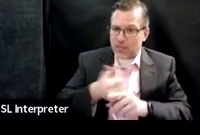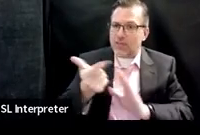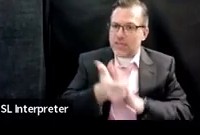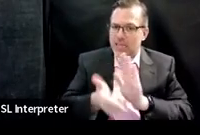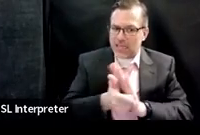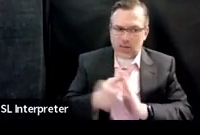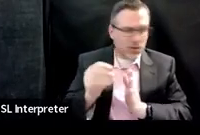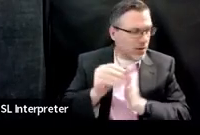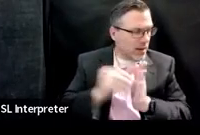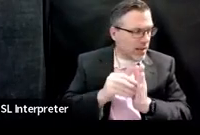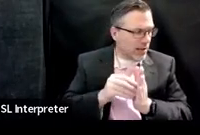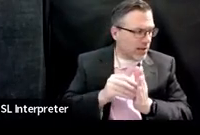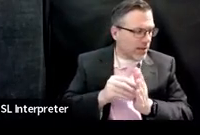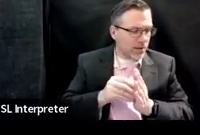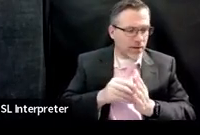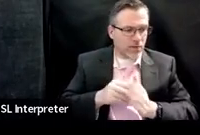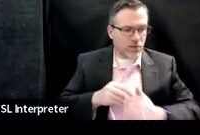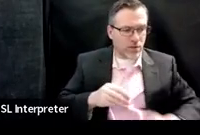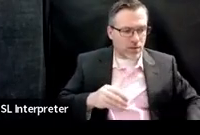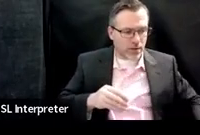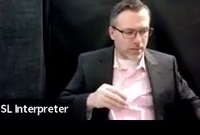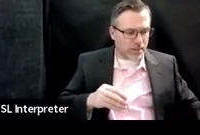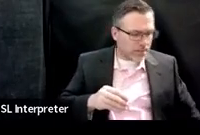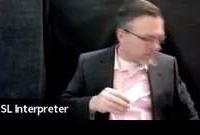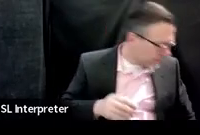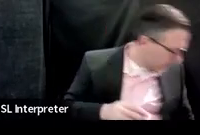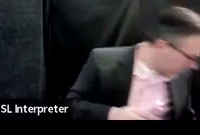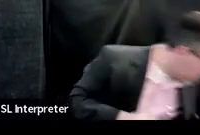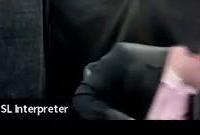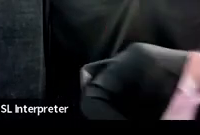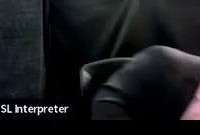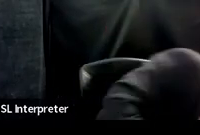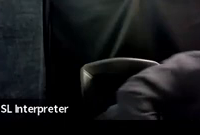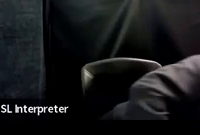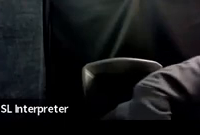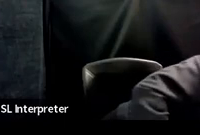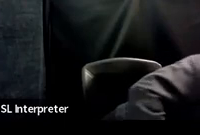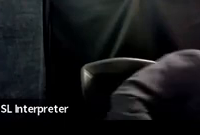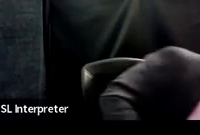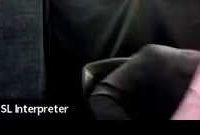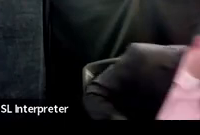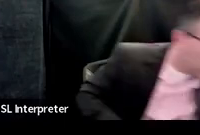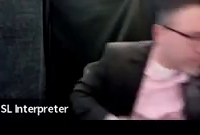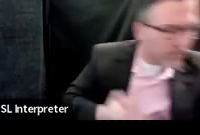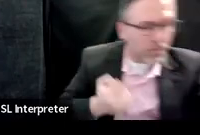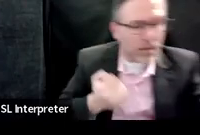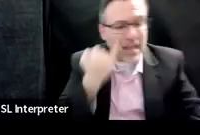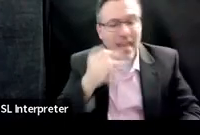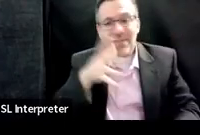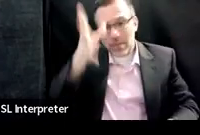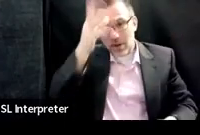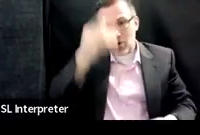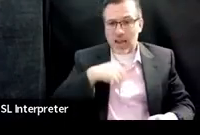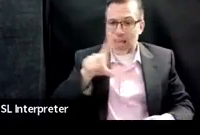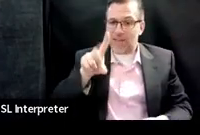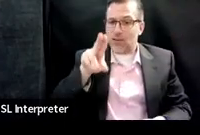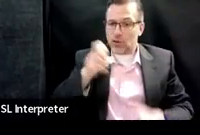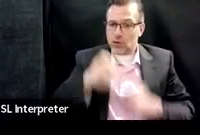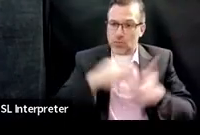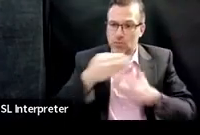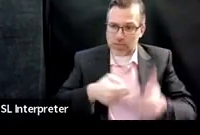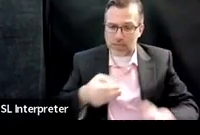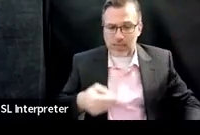seen by other people, depending on, if the parent had due process or something like that. And then knowing that this